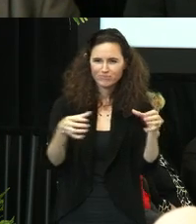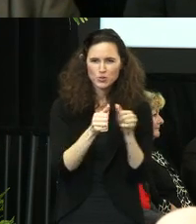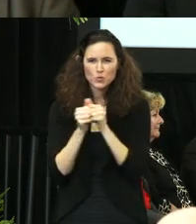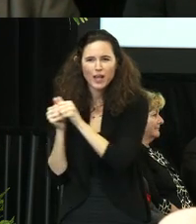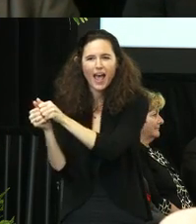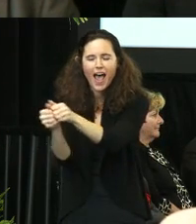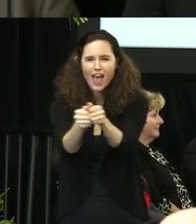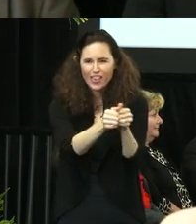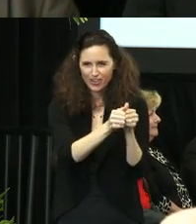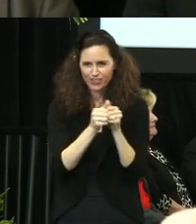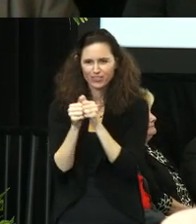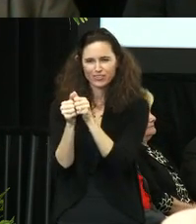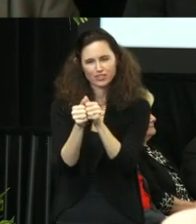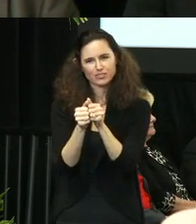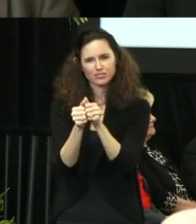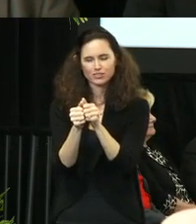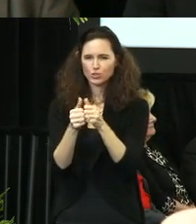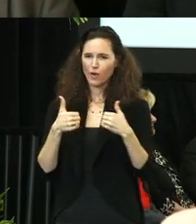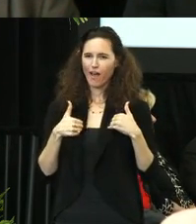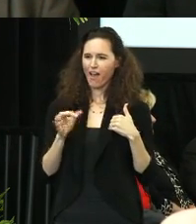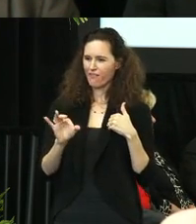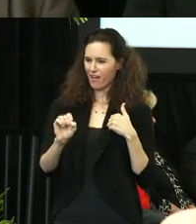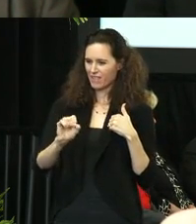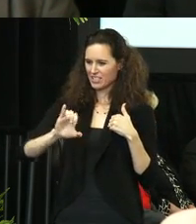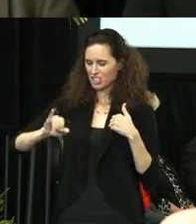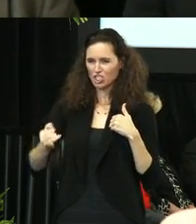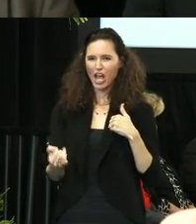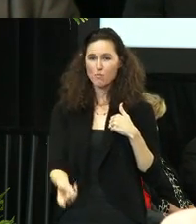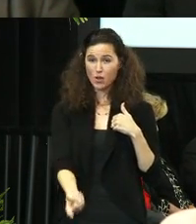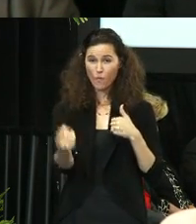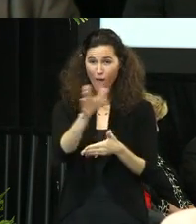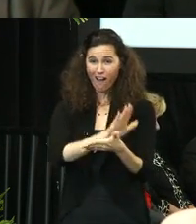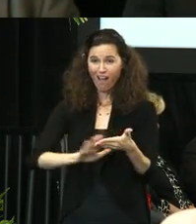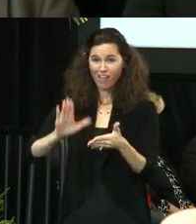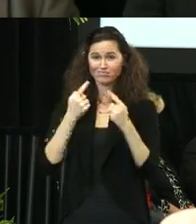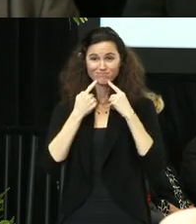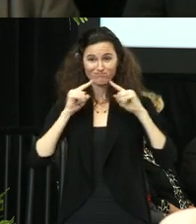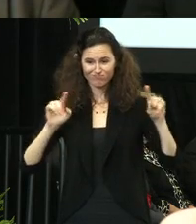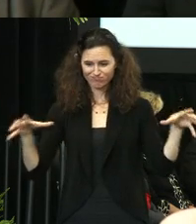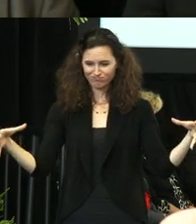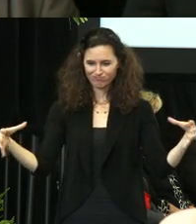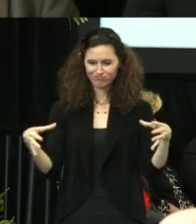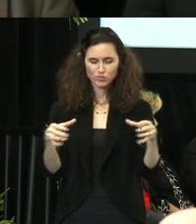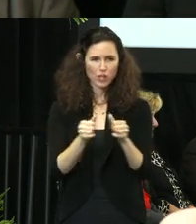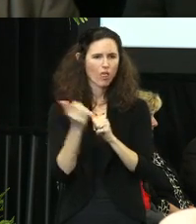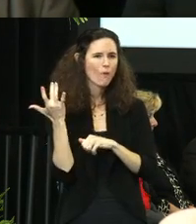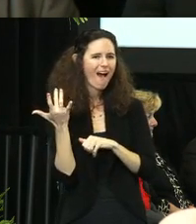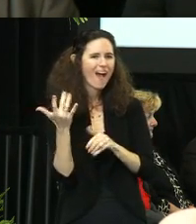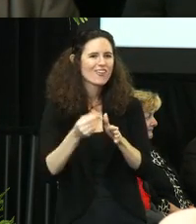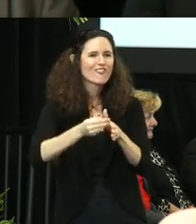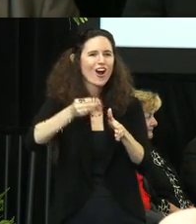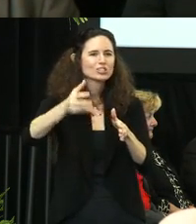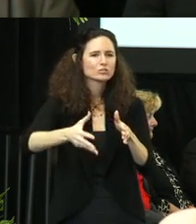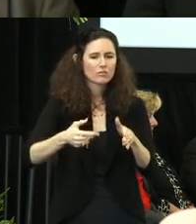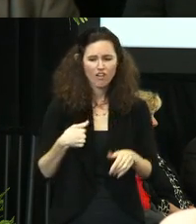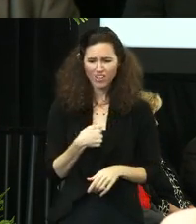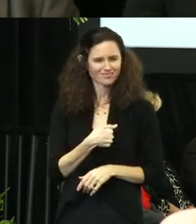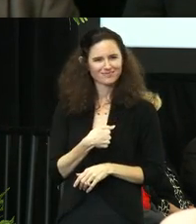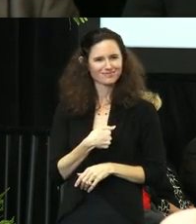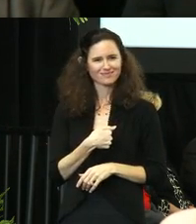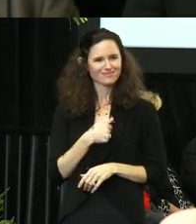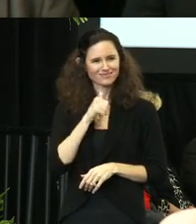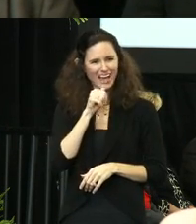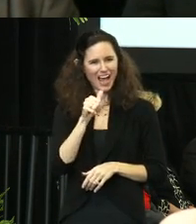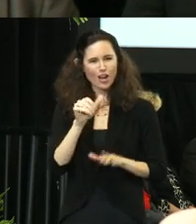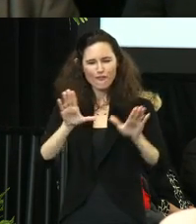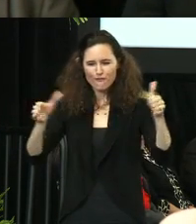FSCJ together as one college. And we did that for our students, not for us, but for our